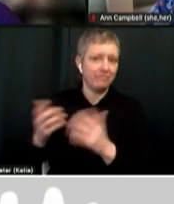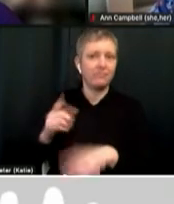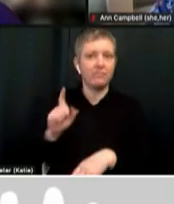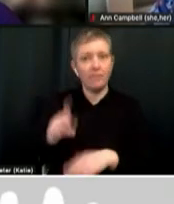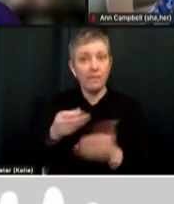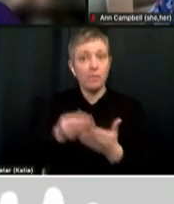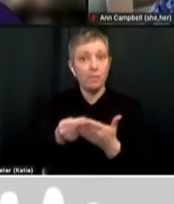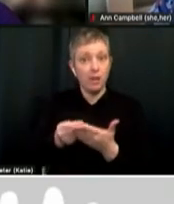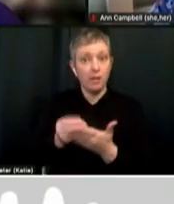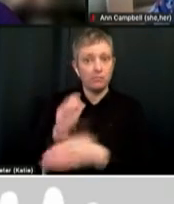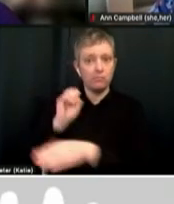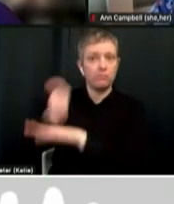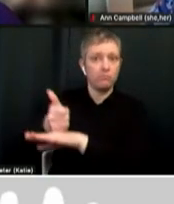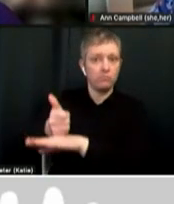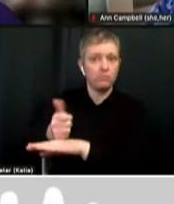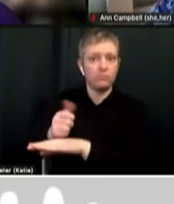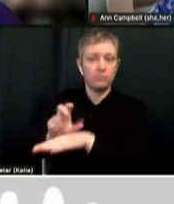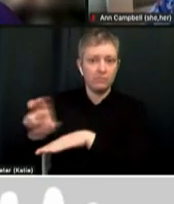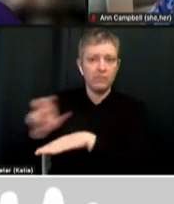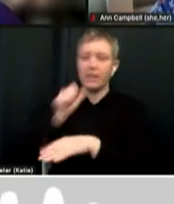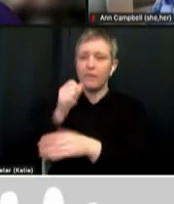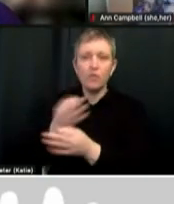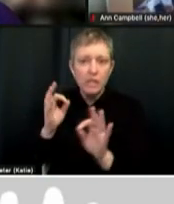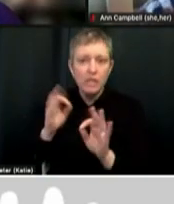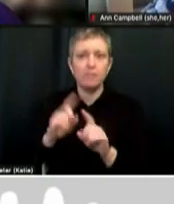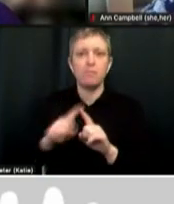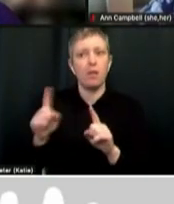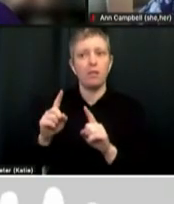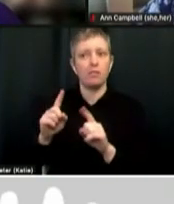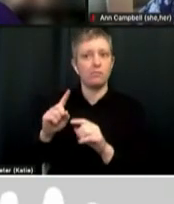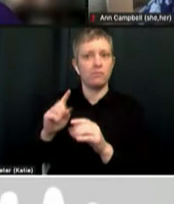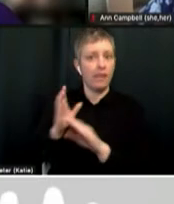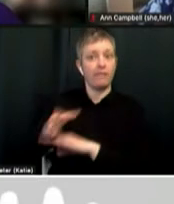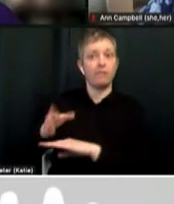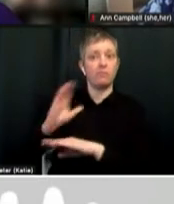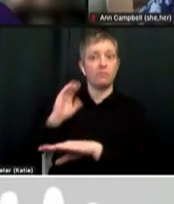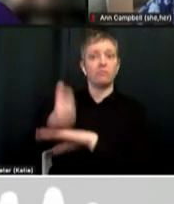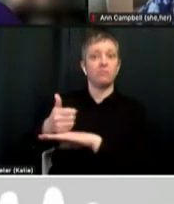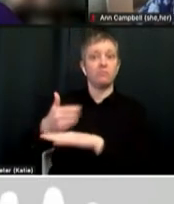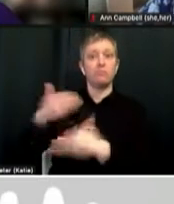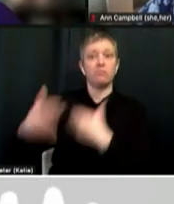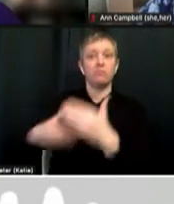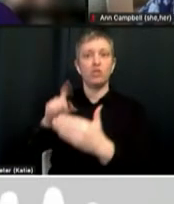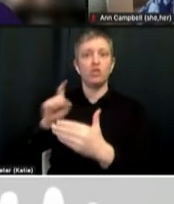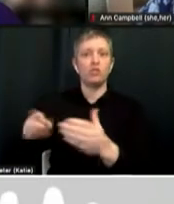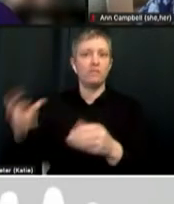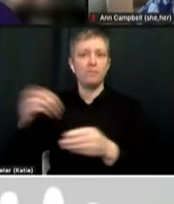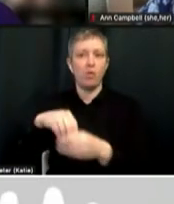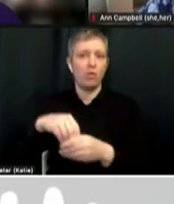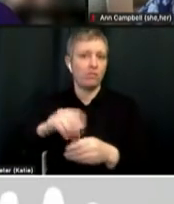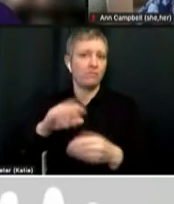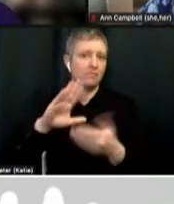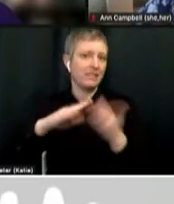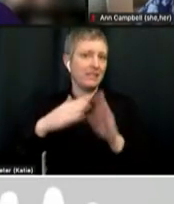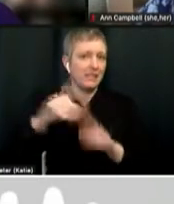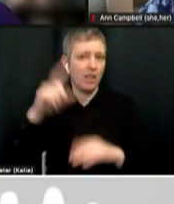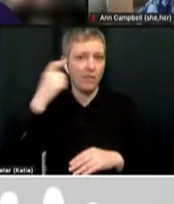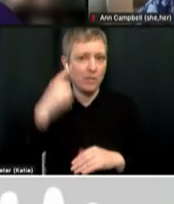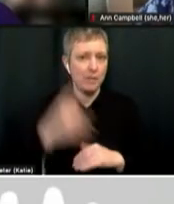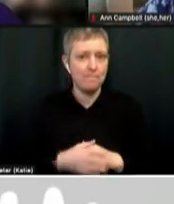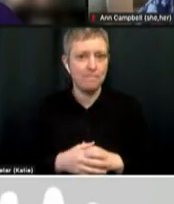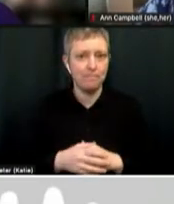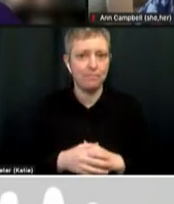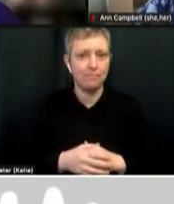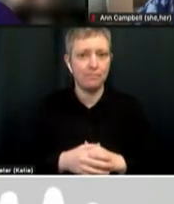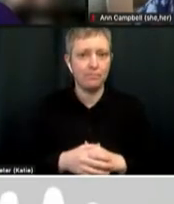It's not free, but once you get it up and going, it should just be part of city government. Yes, I'm in agreement. I